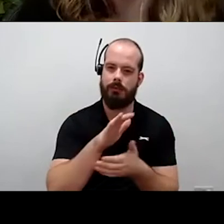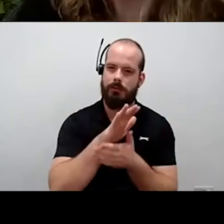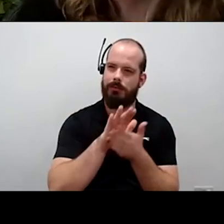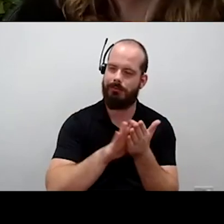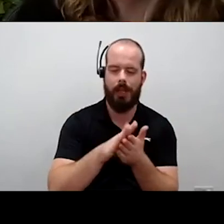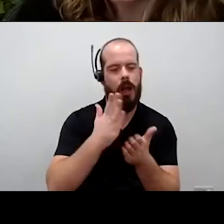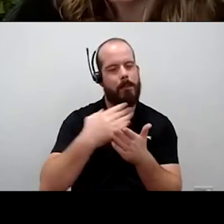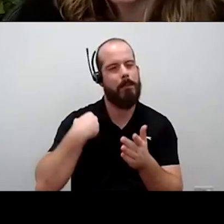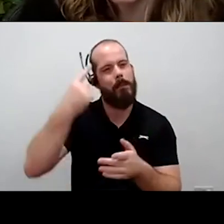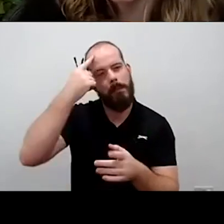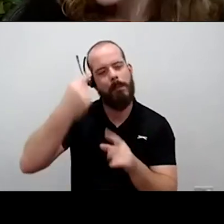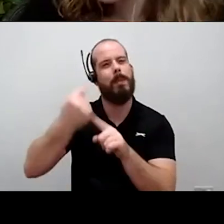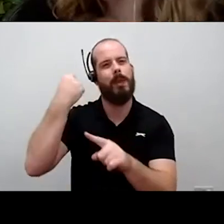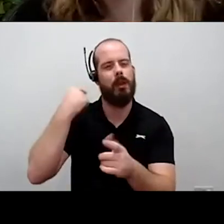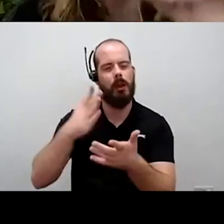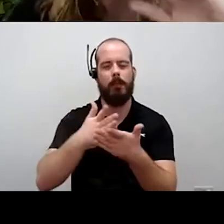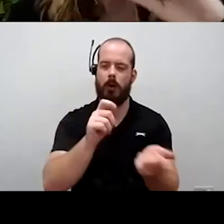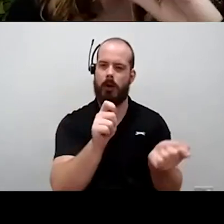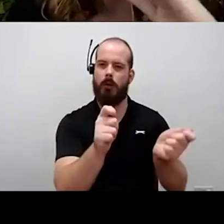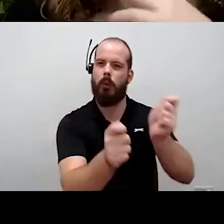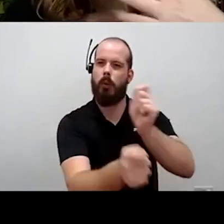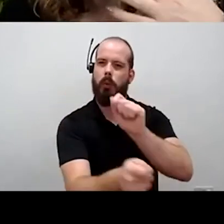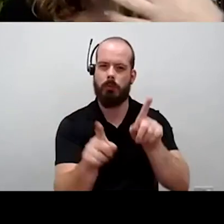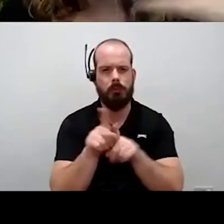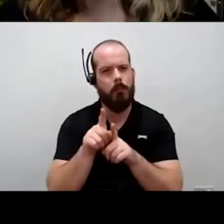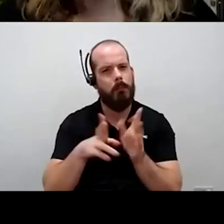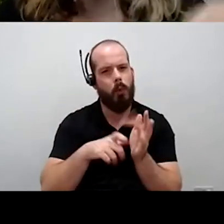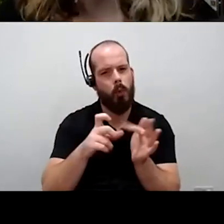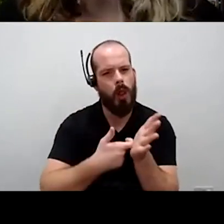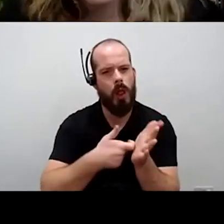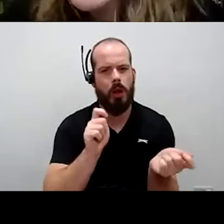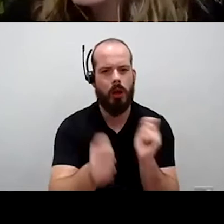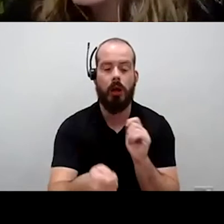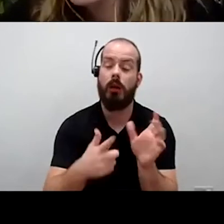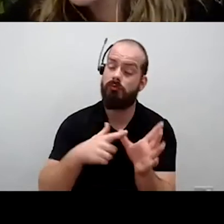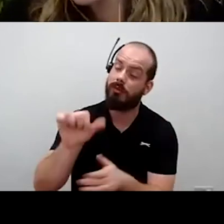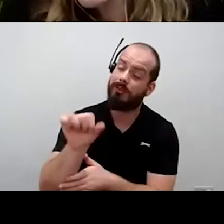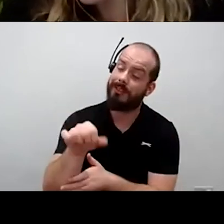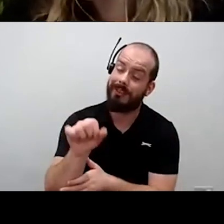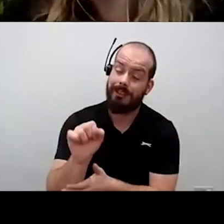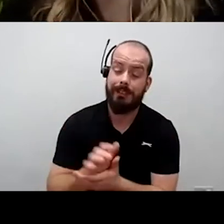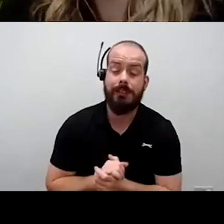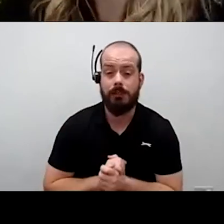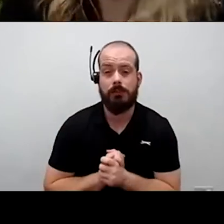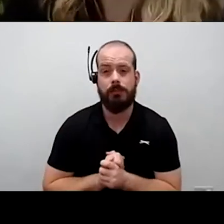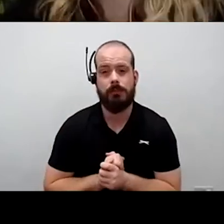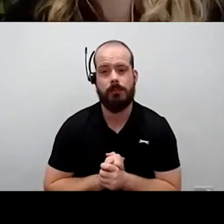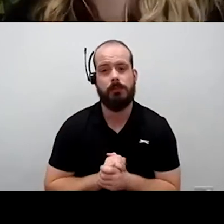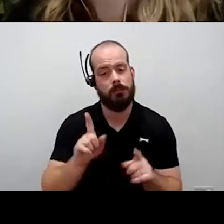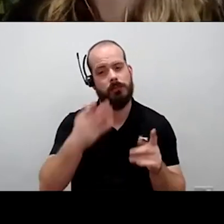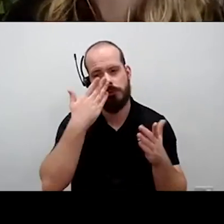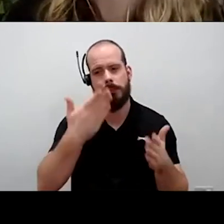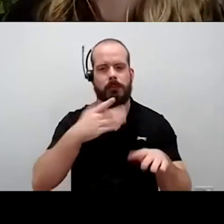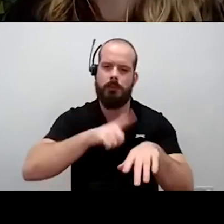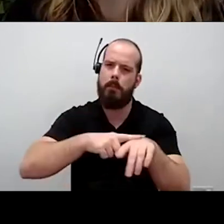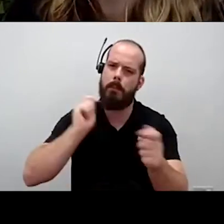gas industry managed to turn into its own thing, and managed to avoid that. But so finally, I mean, things have changed over time, I